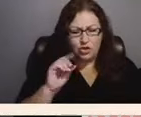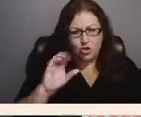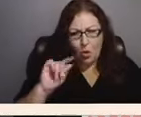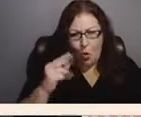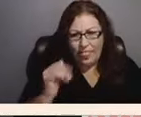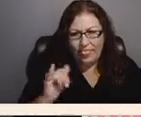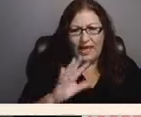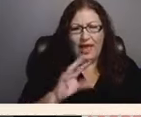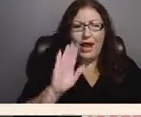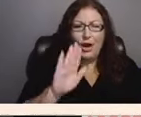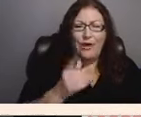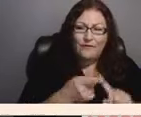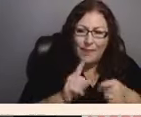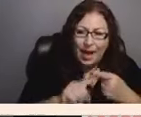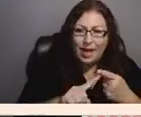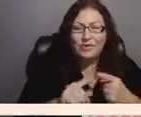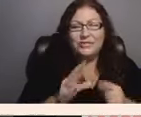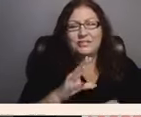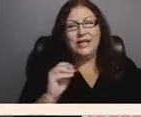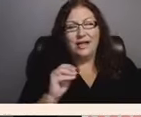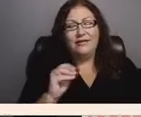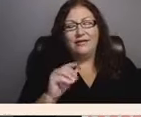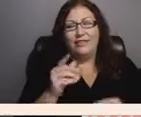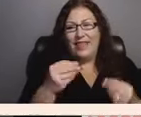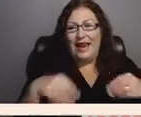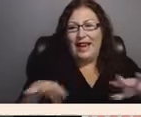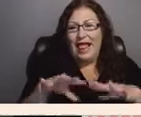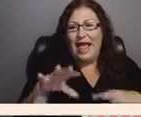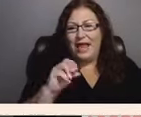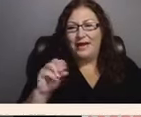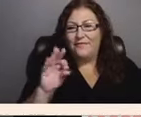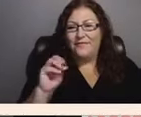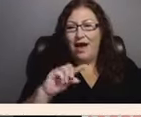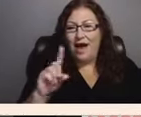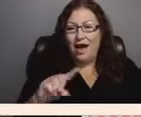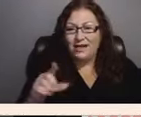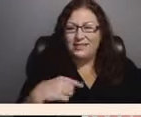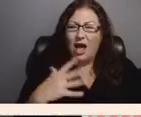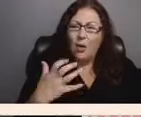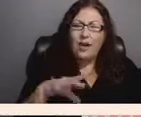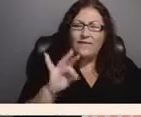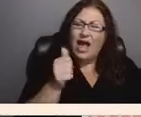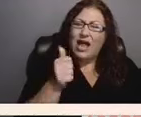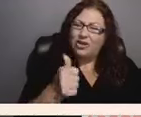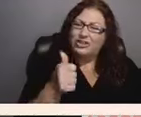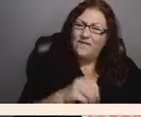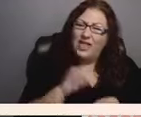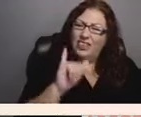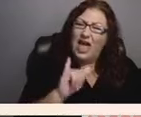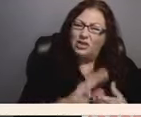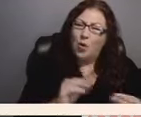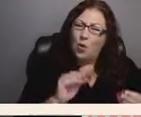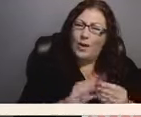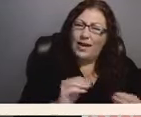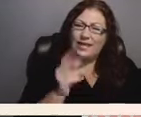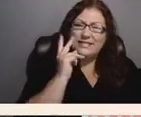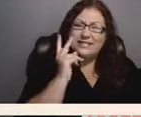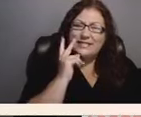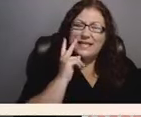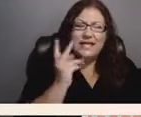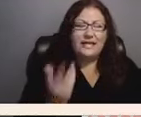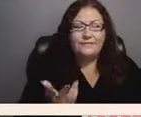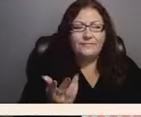pals in the Land of Oz, I want you to find yourself in the story and see